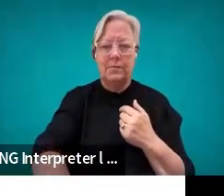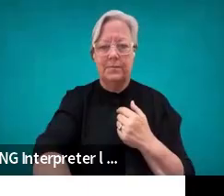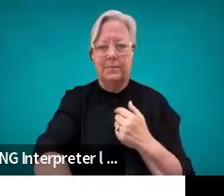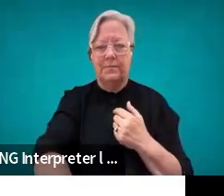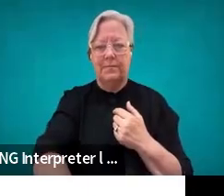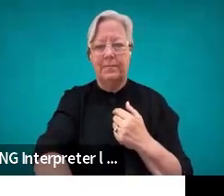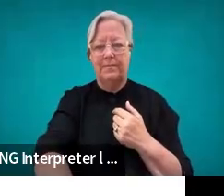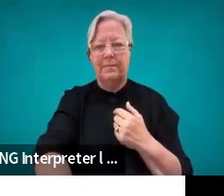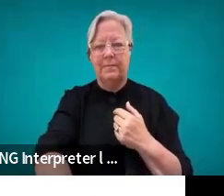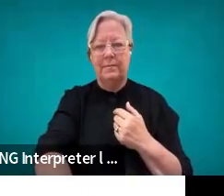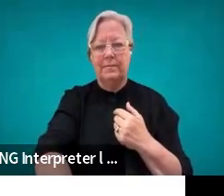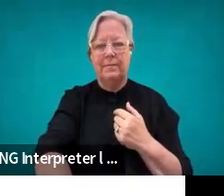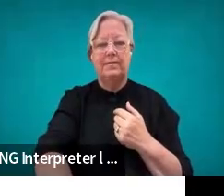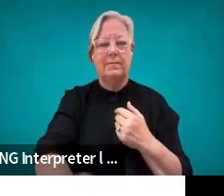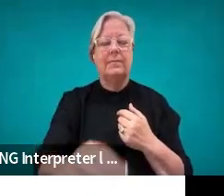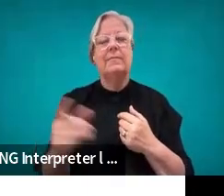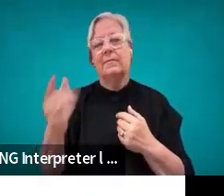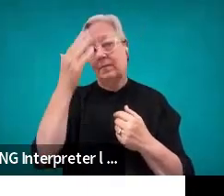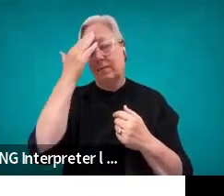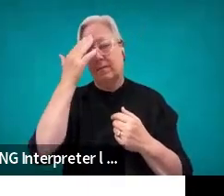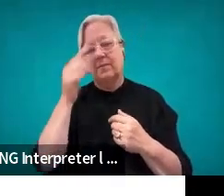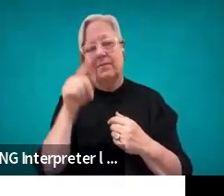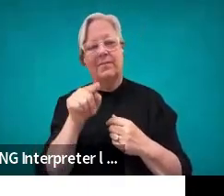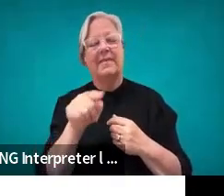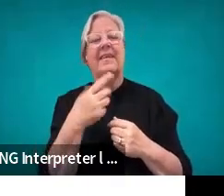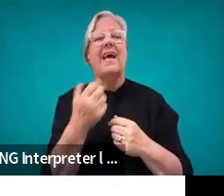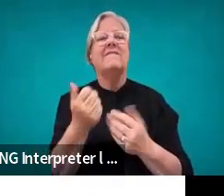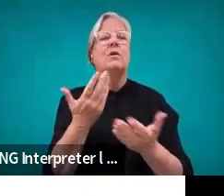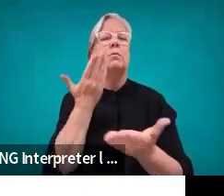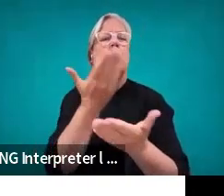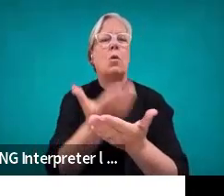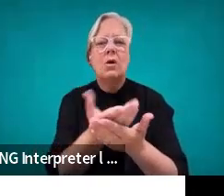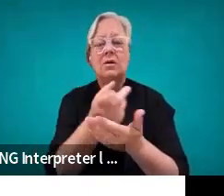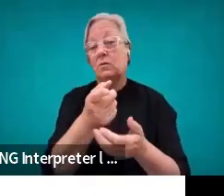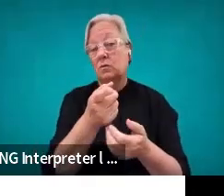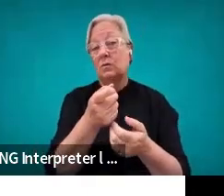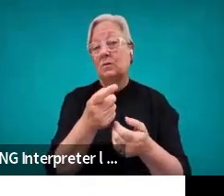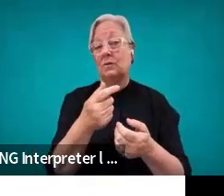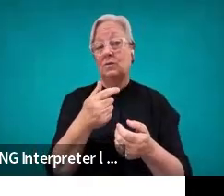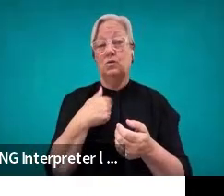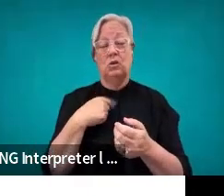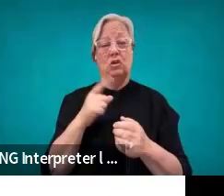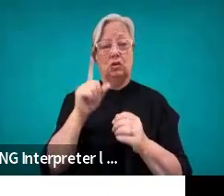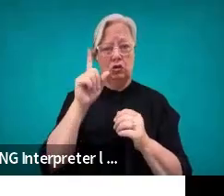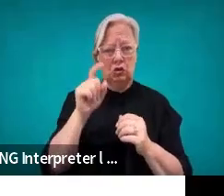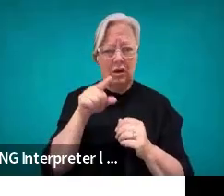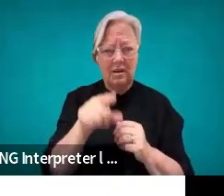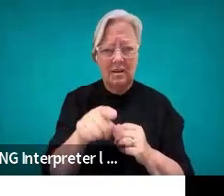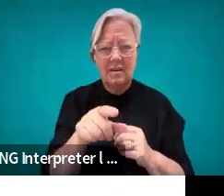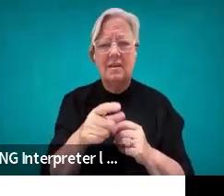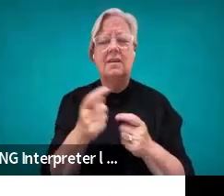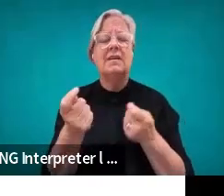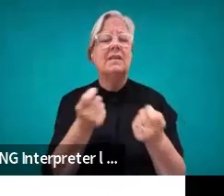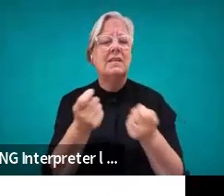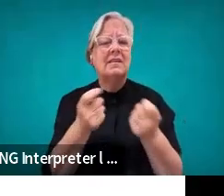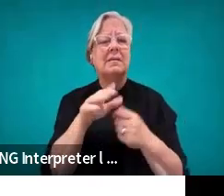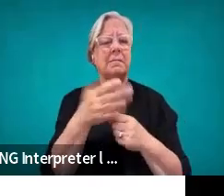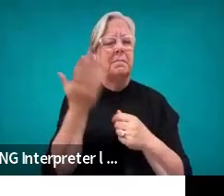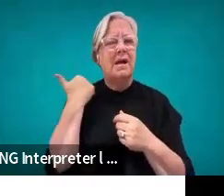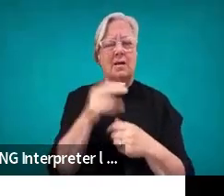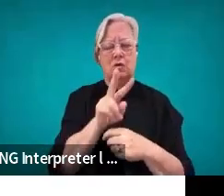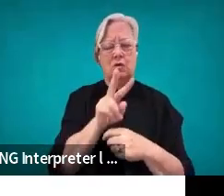process of the co-design principles. Just to let you know, we started as the Civil Society Global Reference Group in